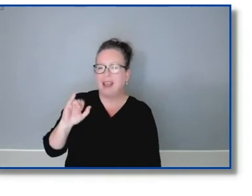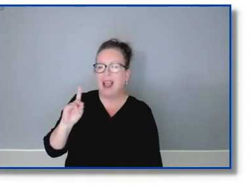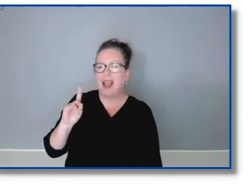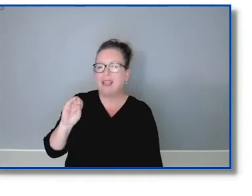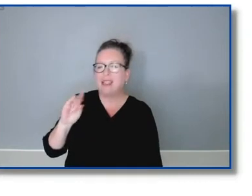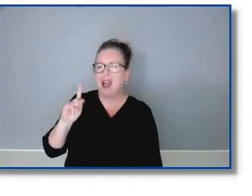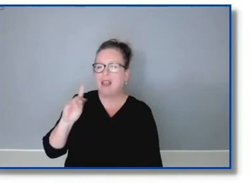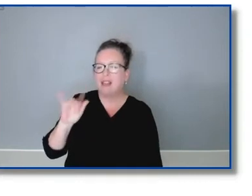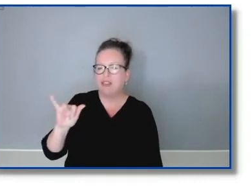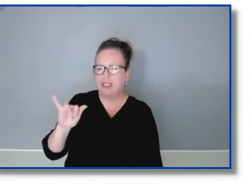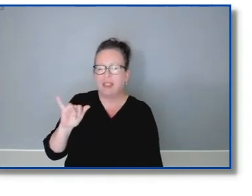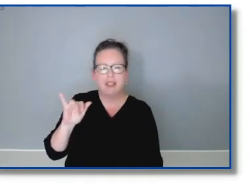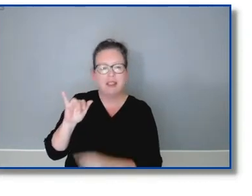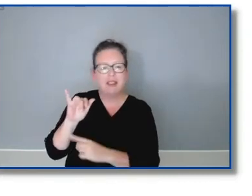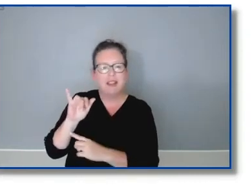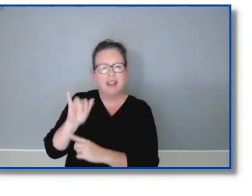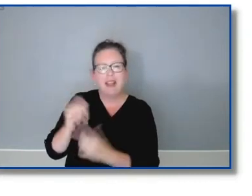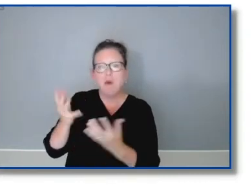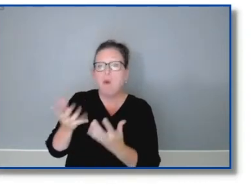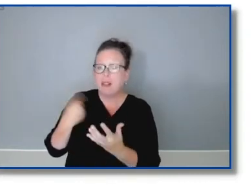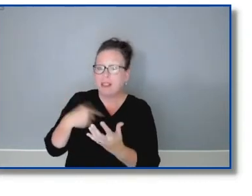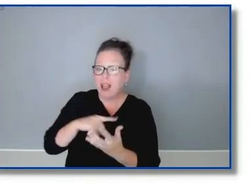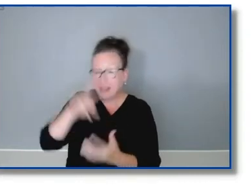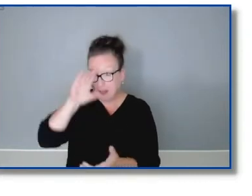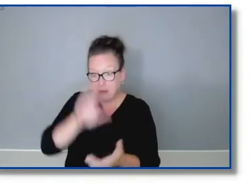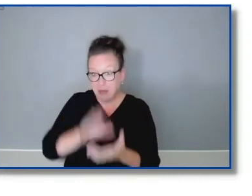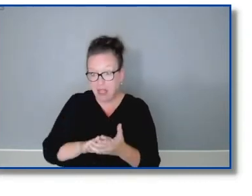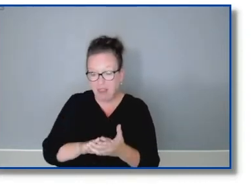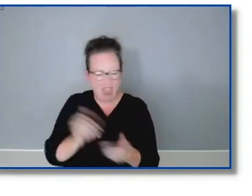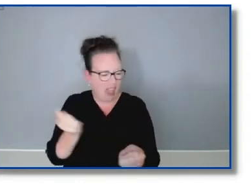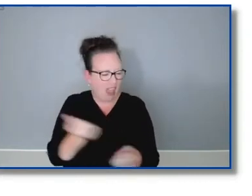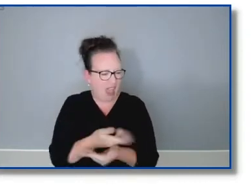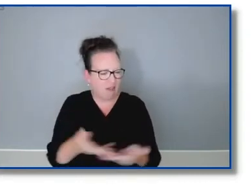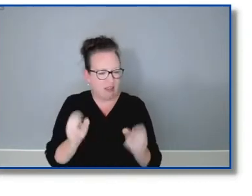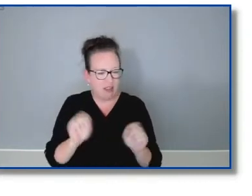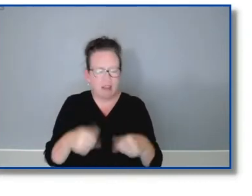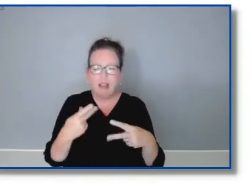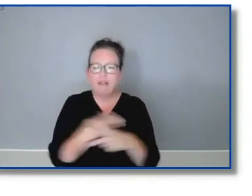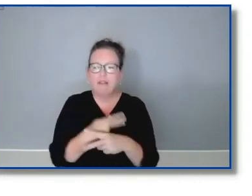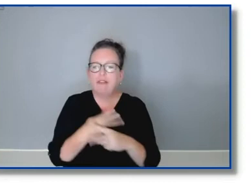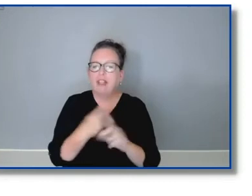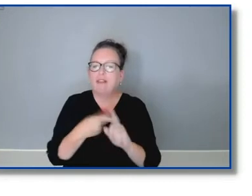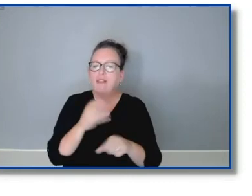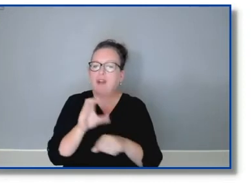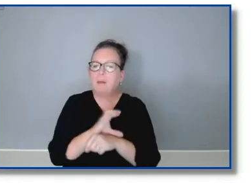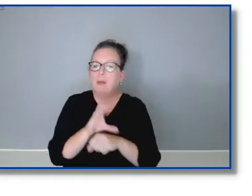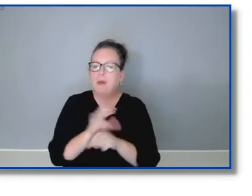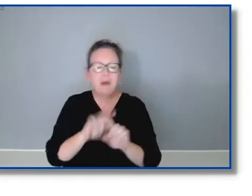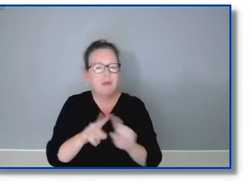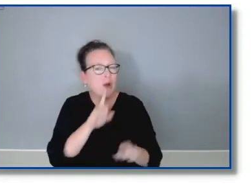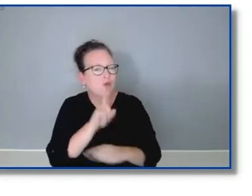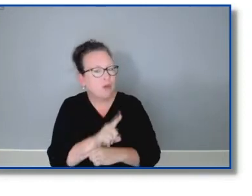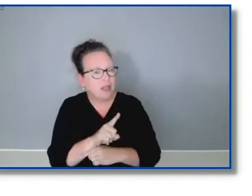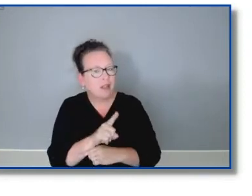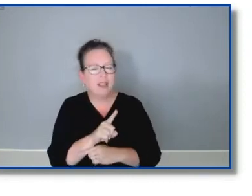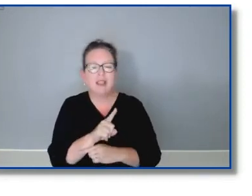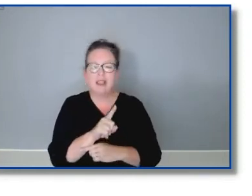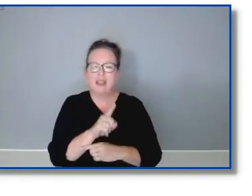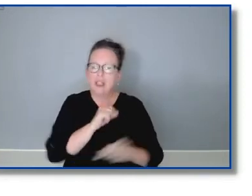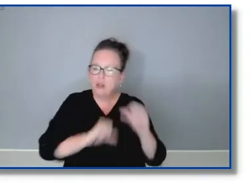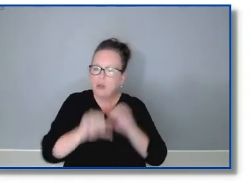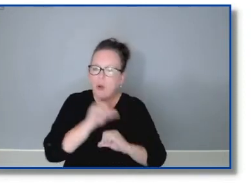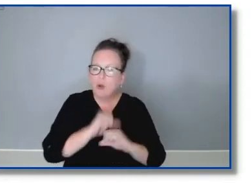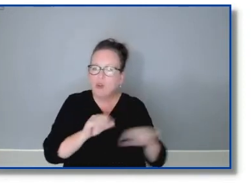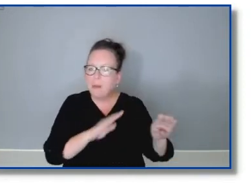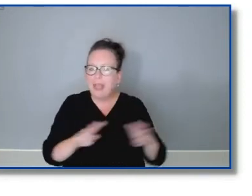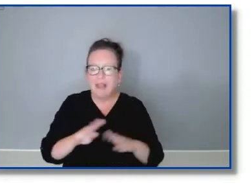neoliberalism that wants us to believe that anything can be computable, but actually social behavior, collective behavior cannot be